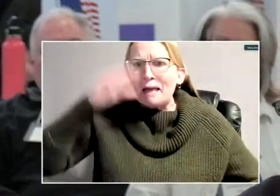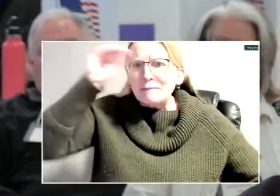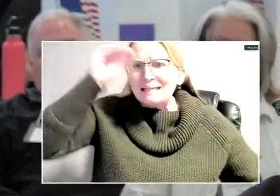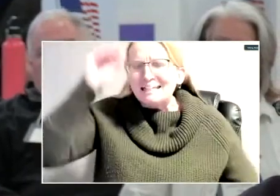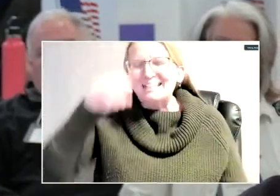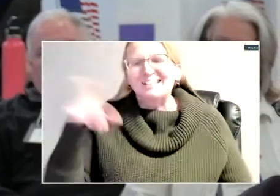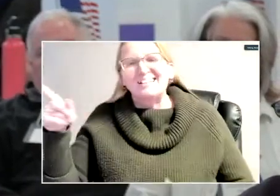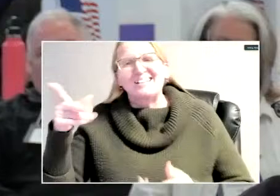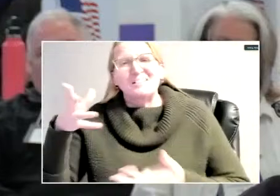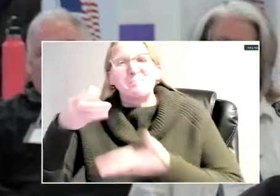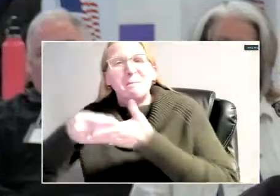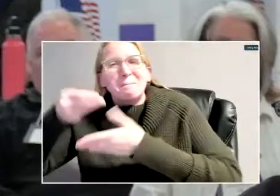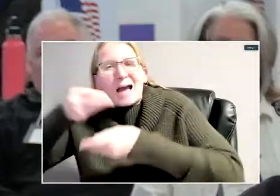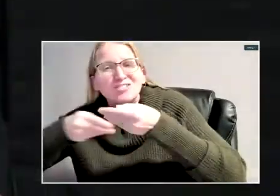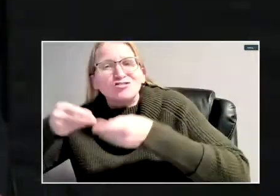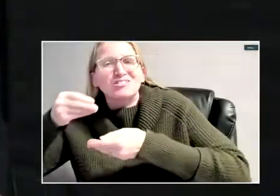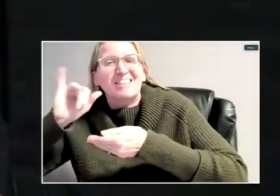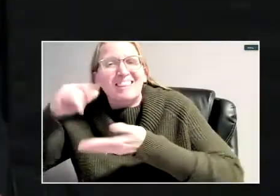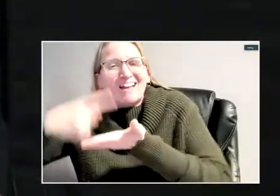people out so